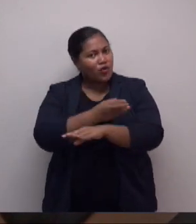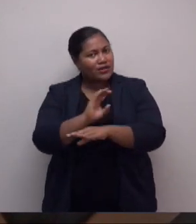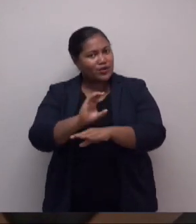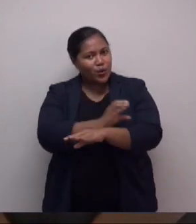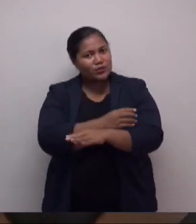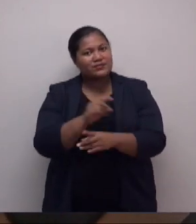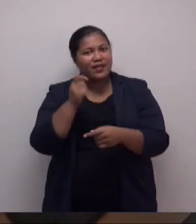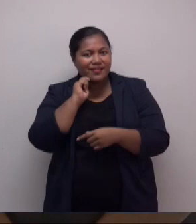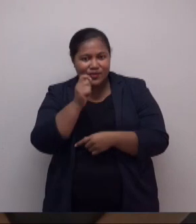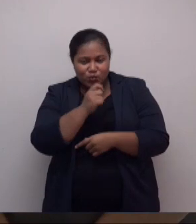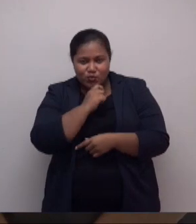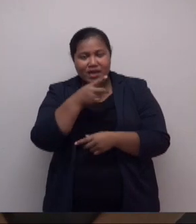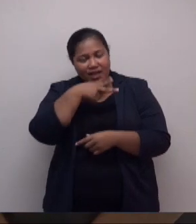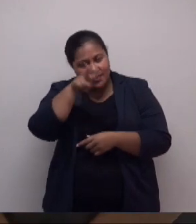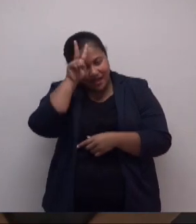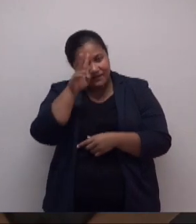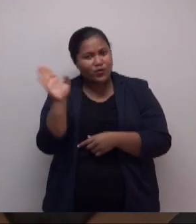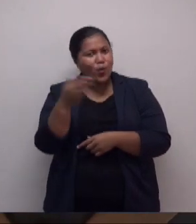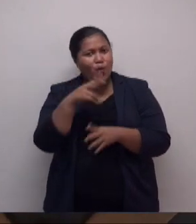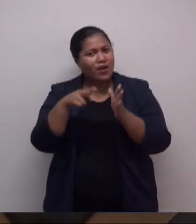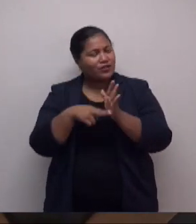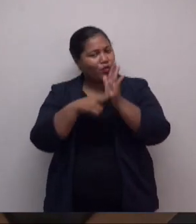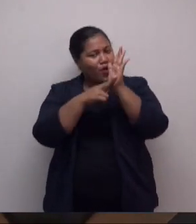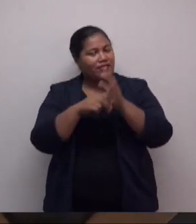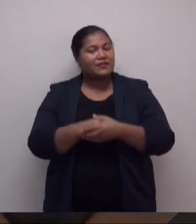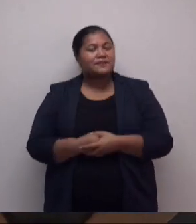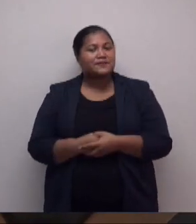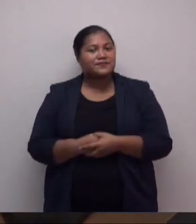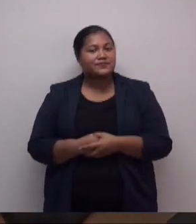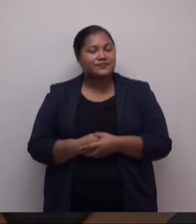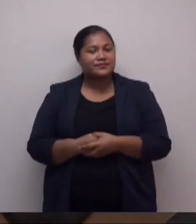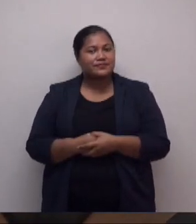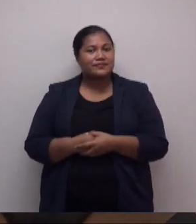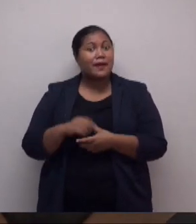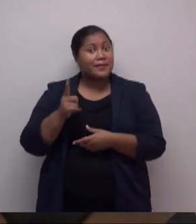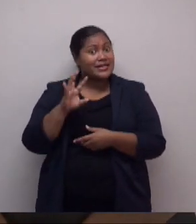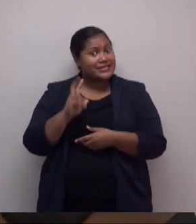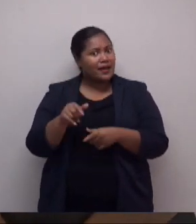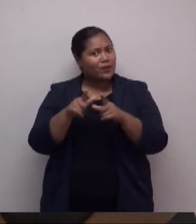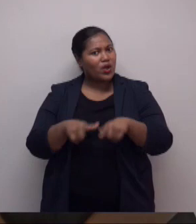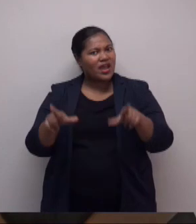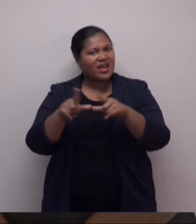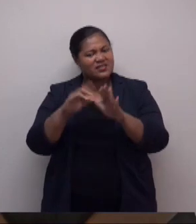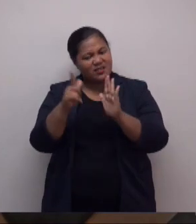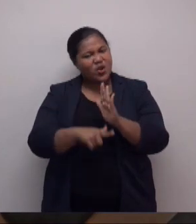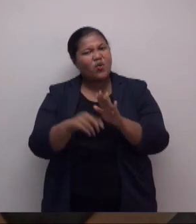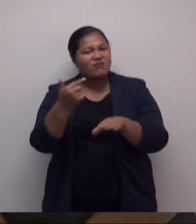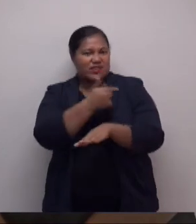Taveuni, Kandavu, and all of the north. Unfortunately, there are some locations with low vaccinations